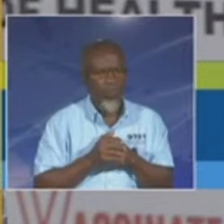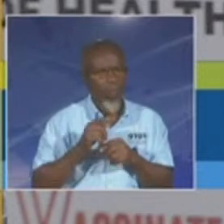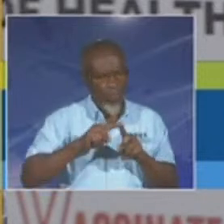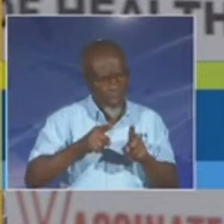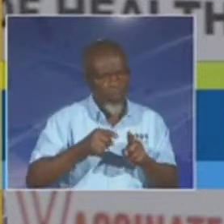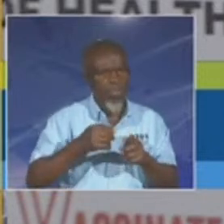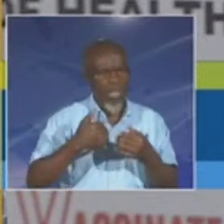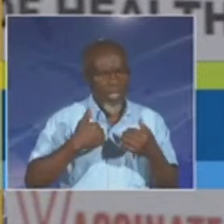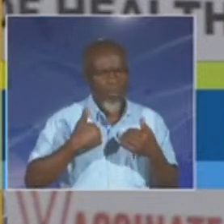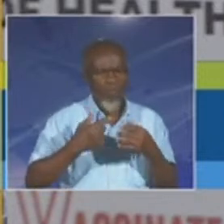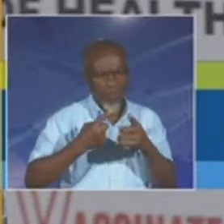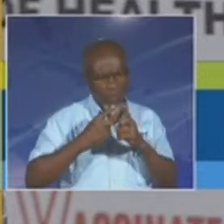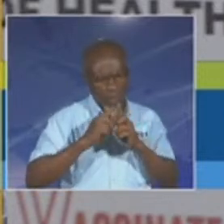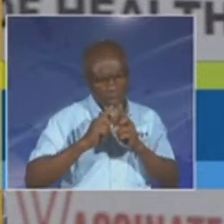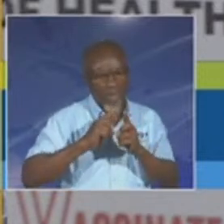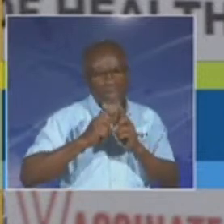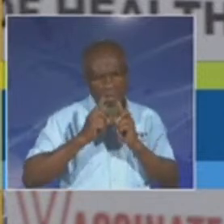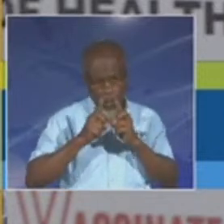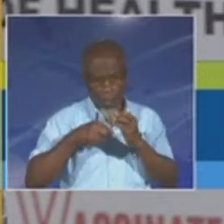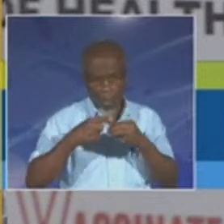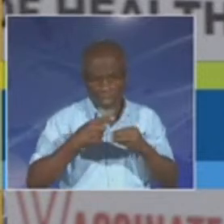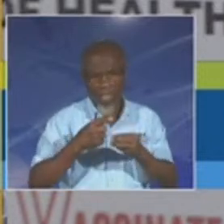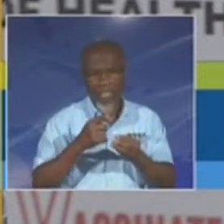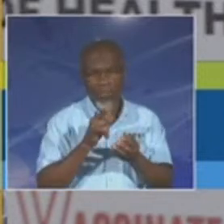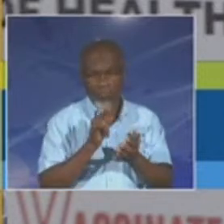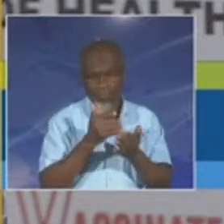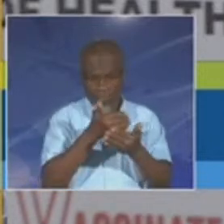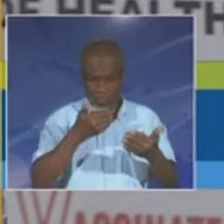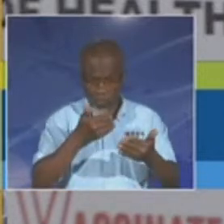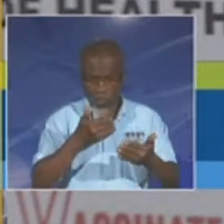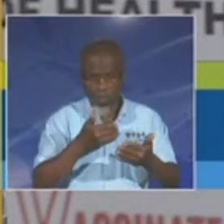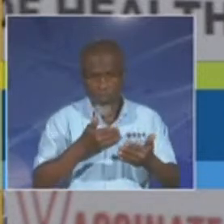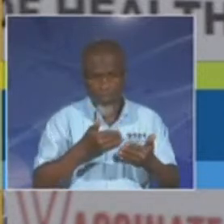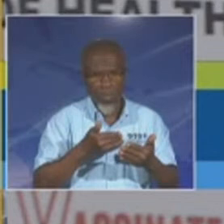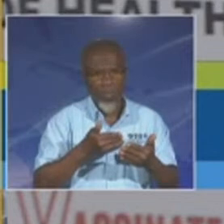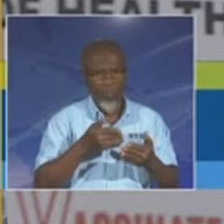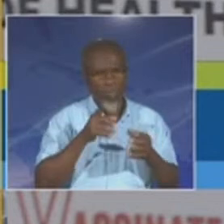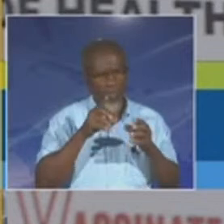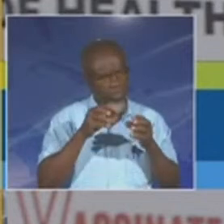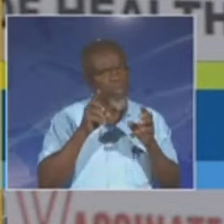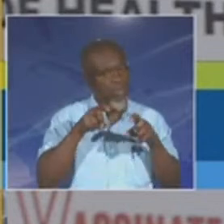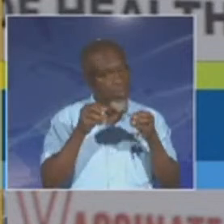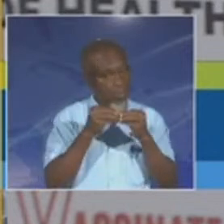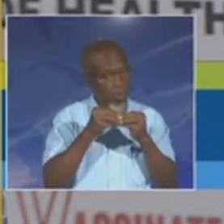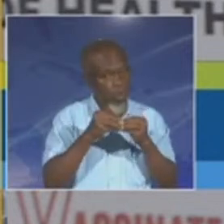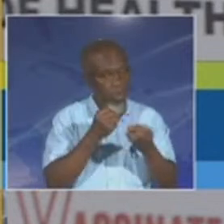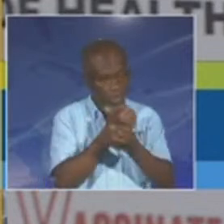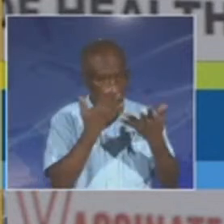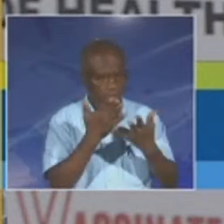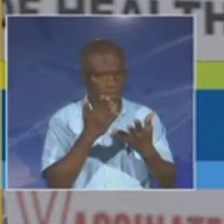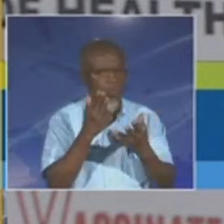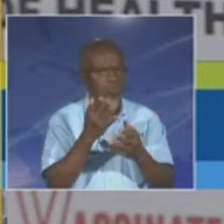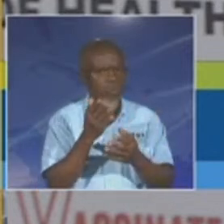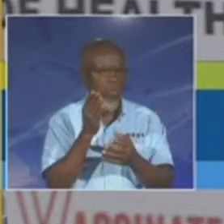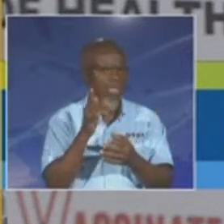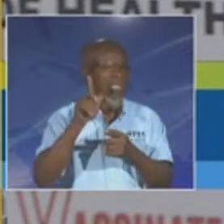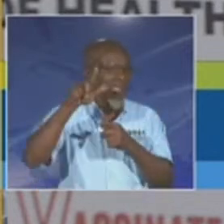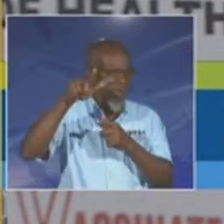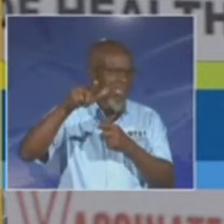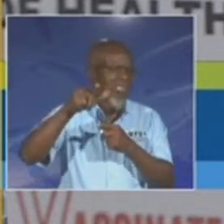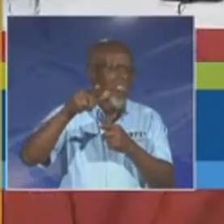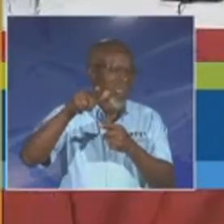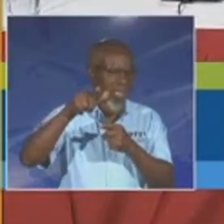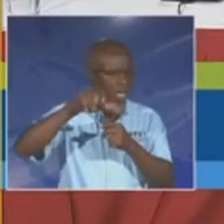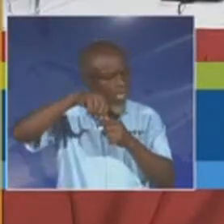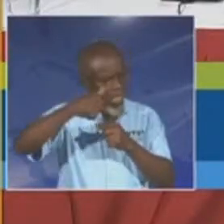before, but maybe not in detail. So we'd be happy to actually share more of that in a subsequent conference. Thank you very much,